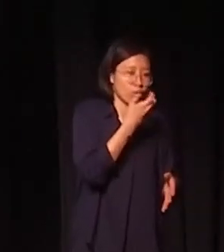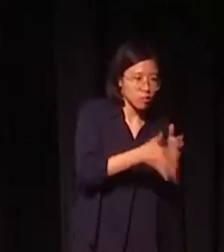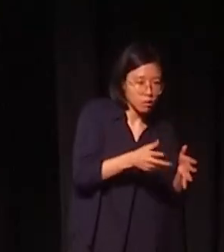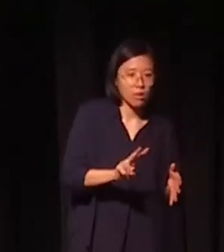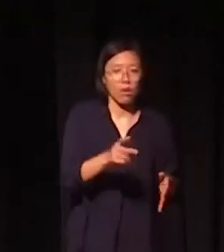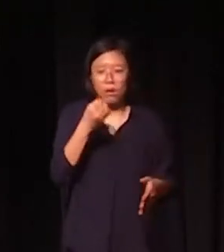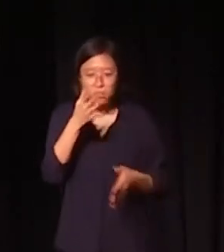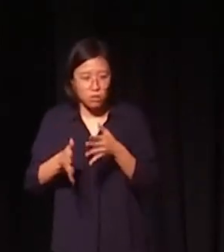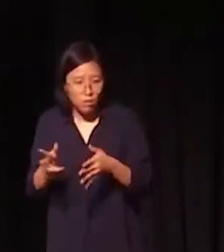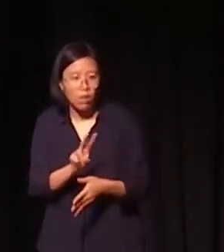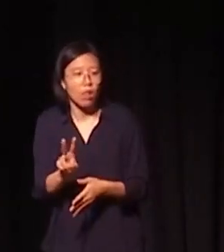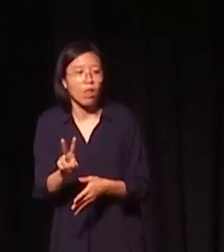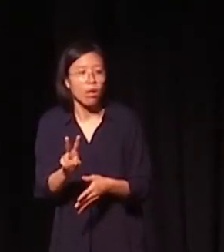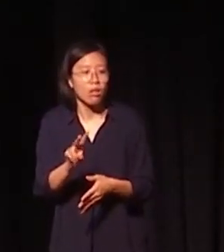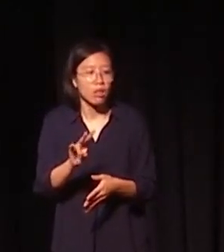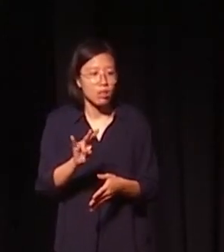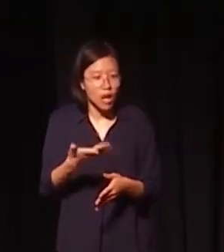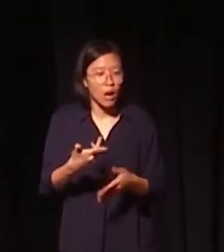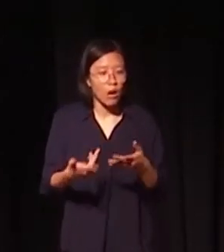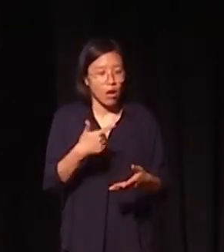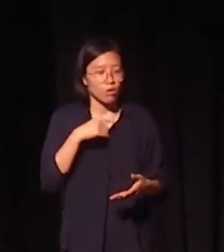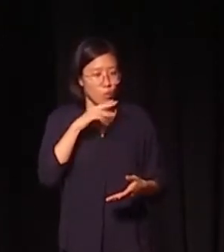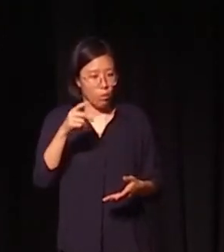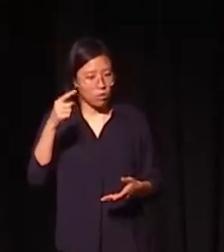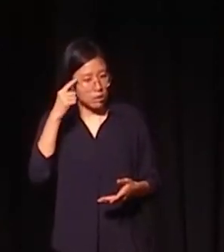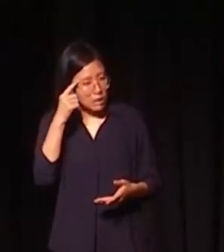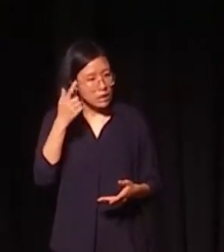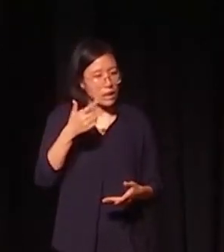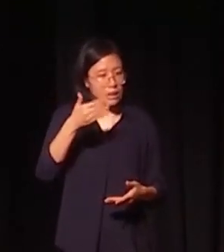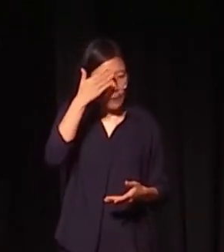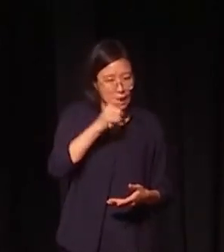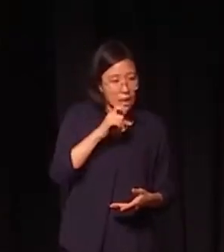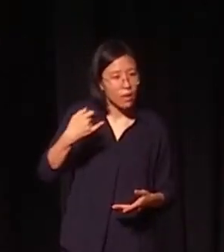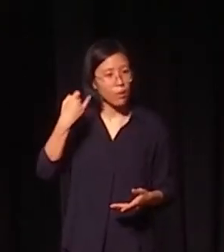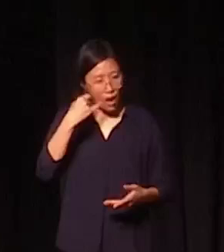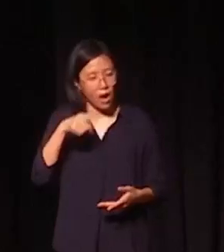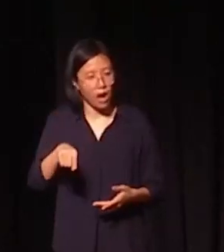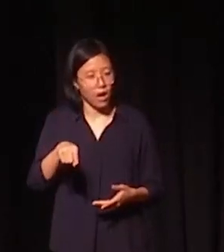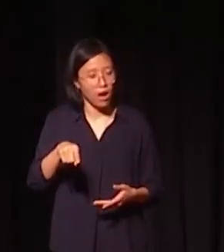deaf person who is experiencing mental health crisis or